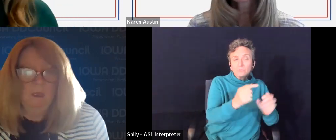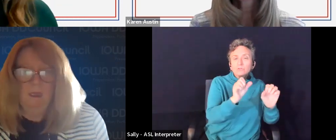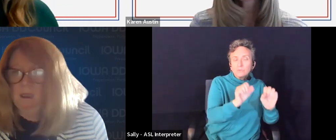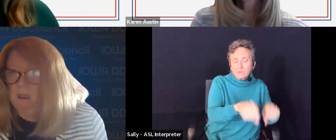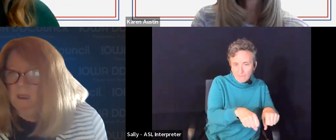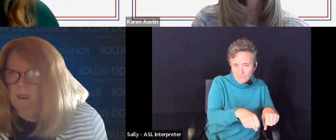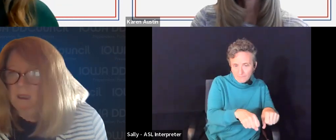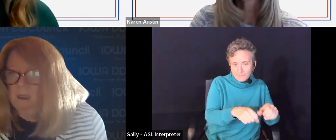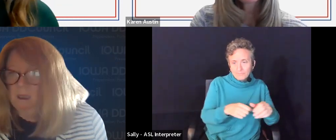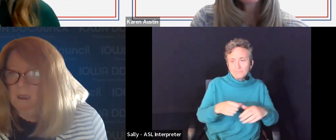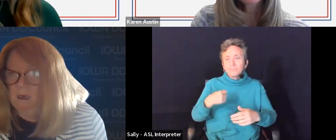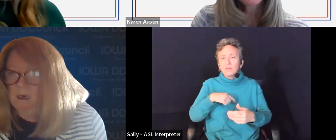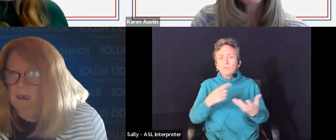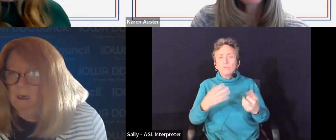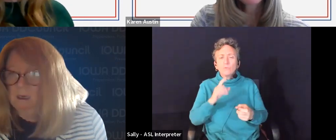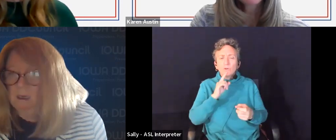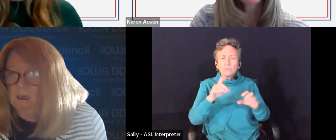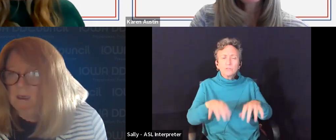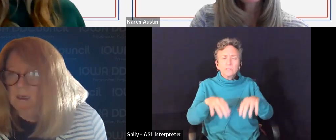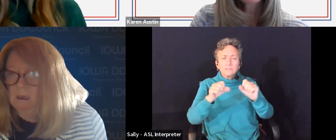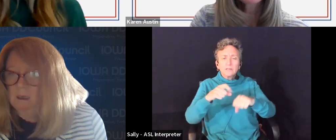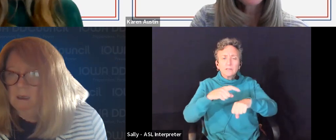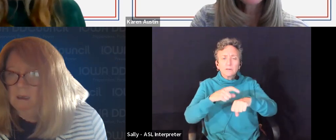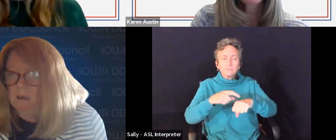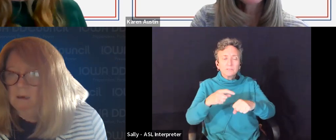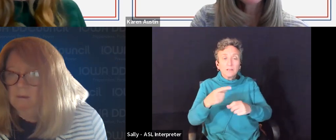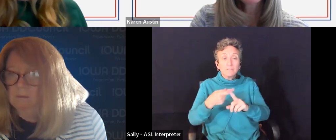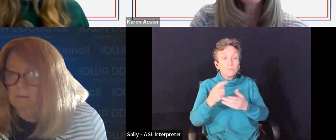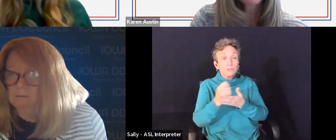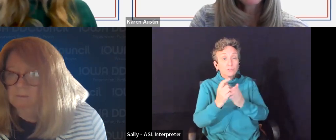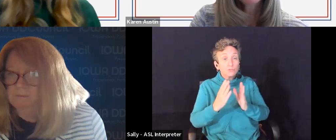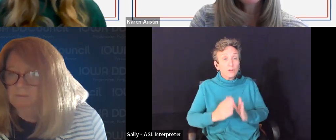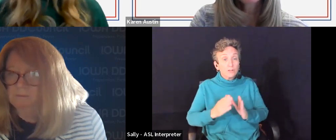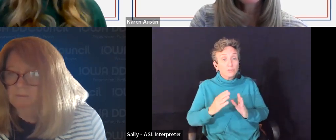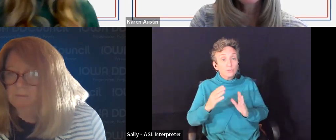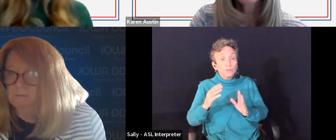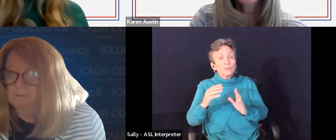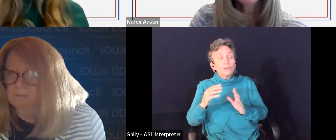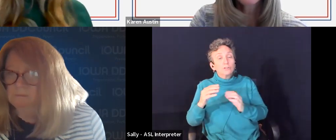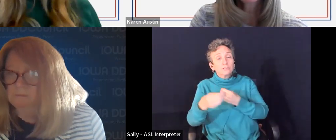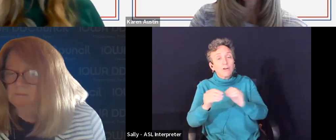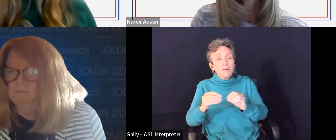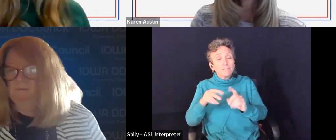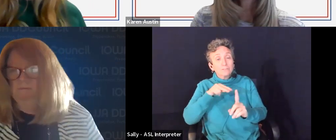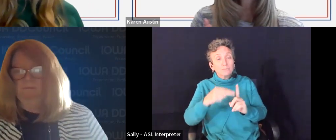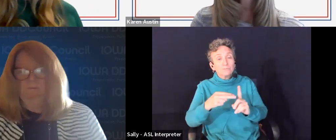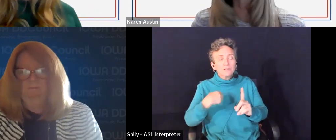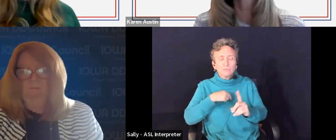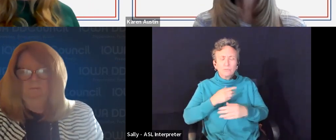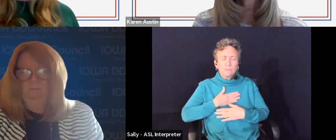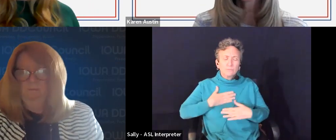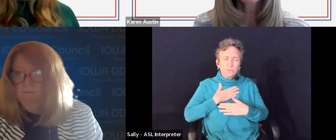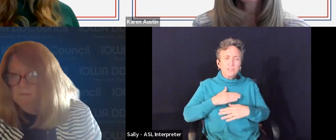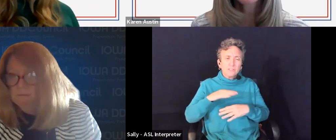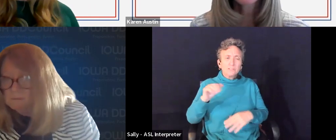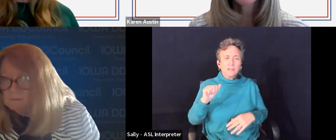Well, we do want to just really take time to think from the Treasurer's Office perspective. We really appreciate what the